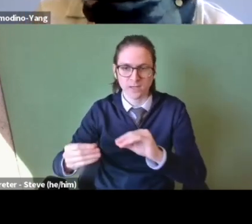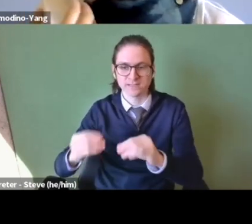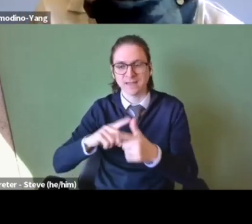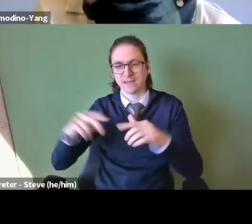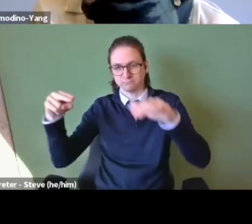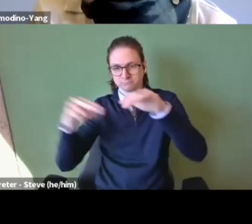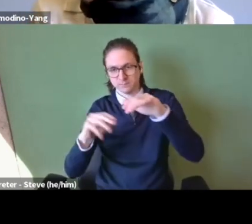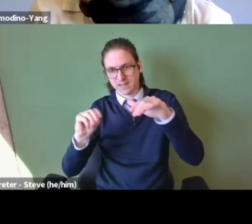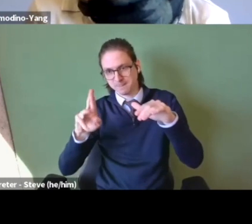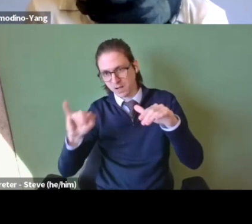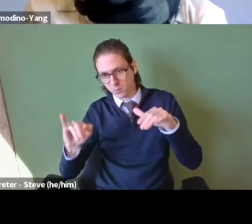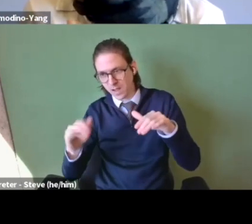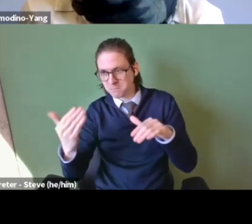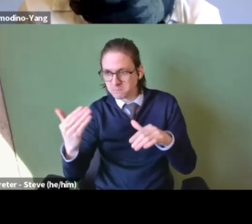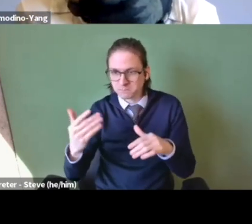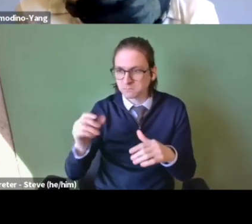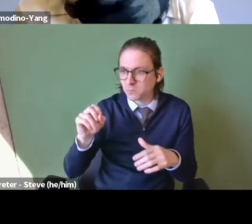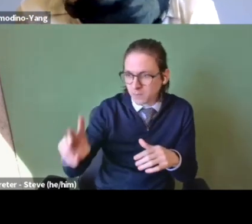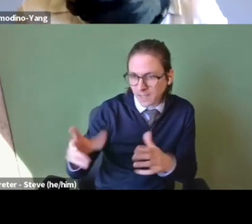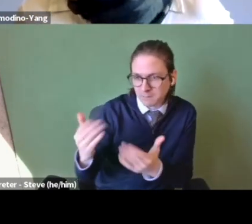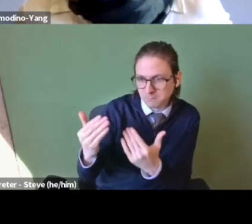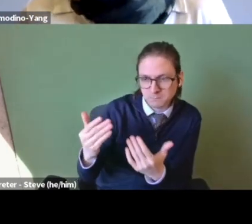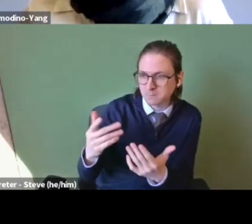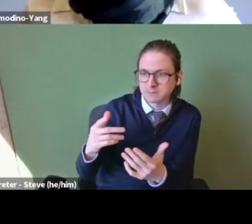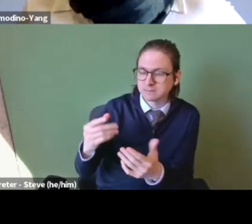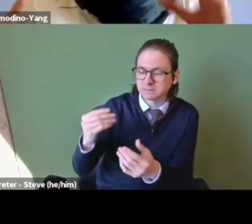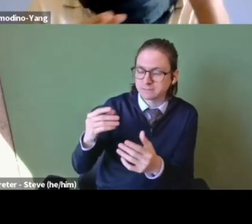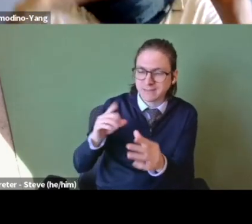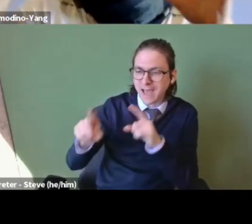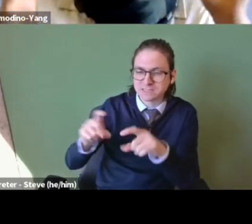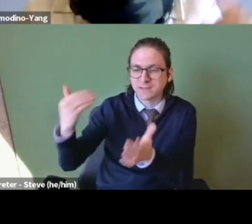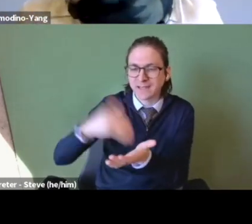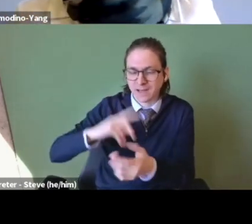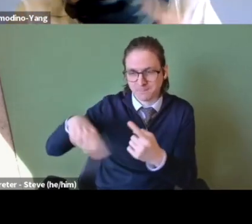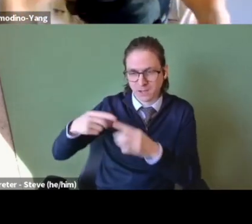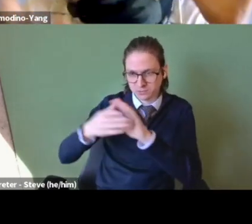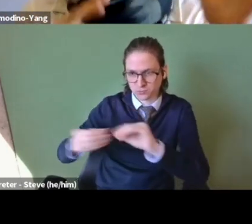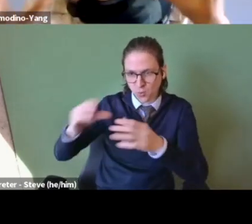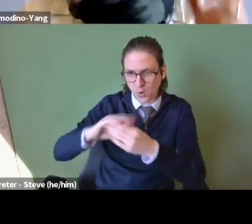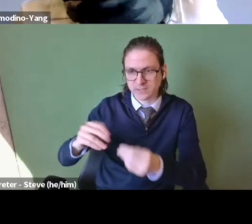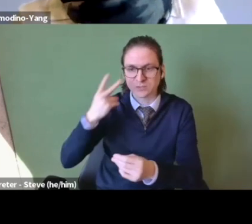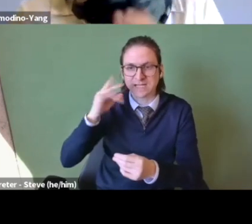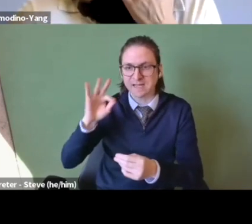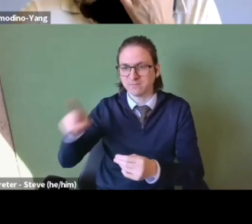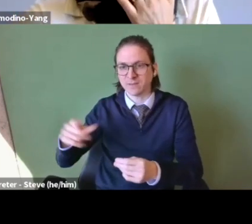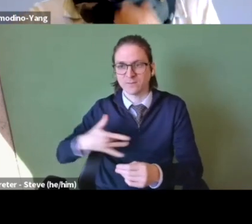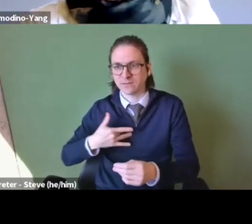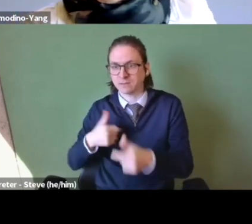strongly emotionally engaged they were with the story at that moment. And then there were stories of different